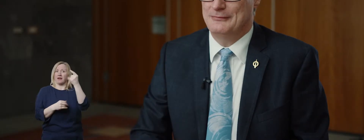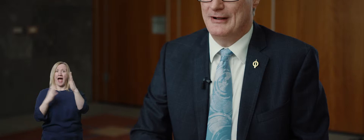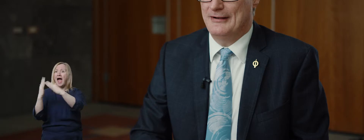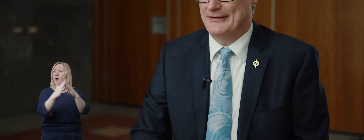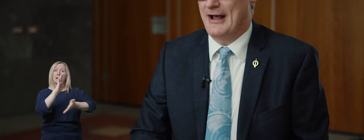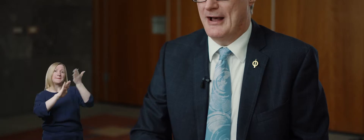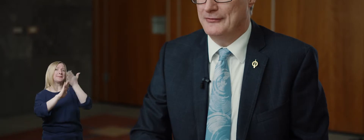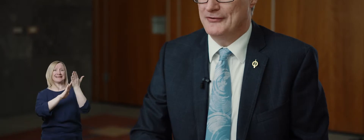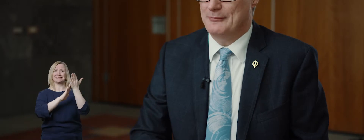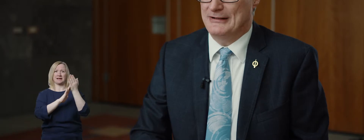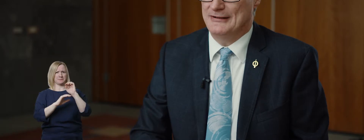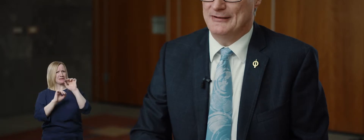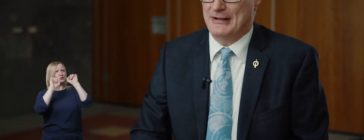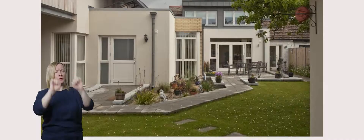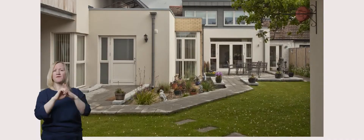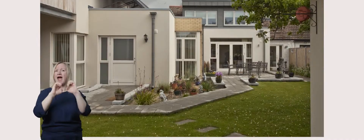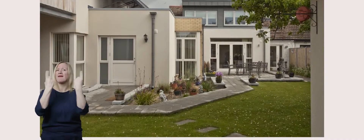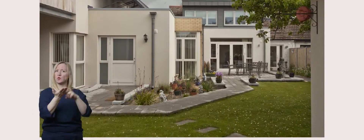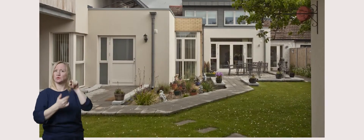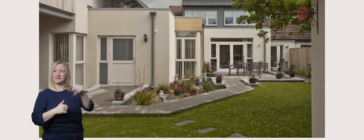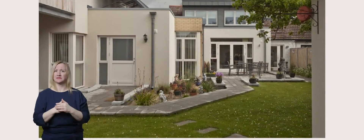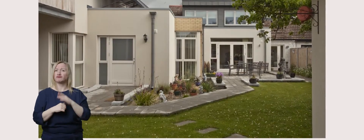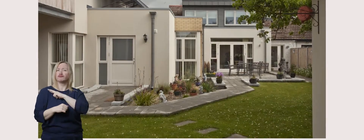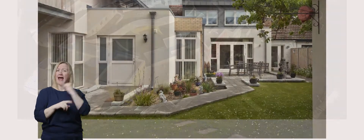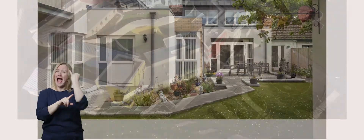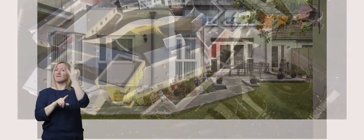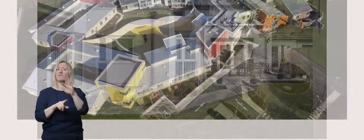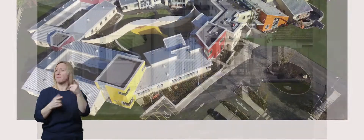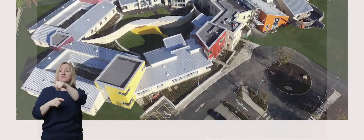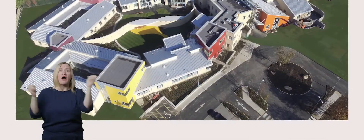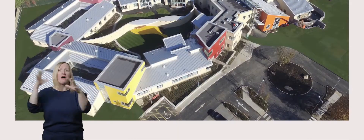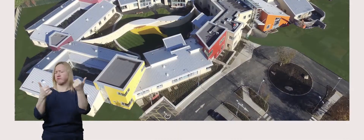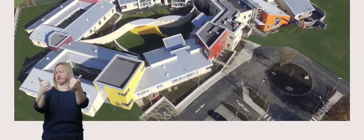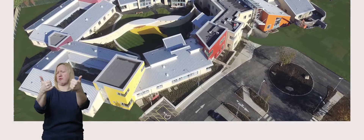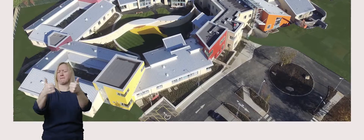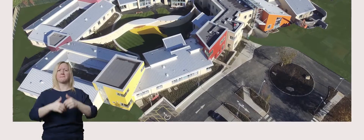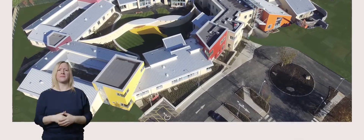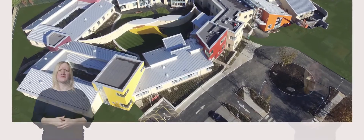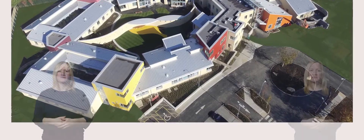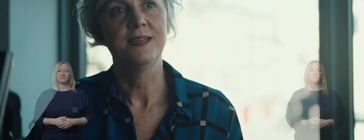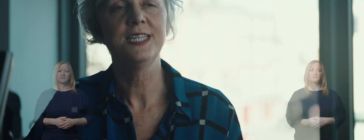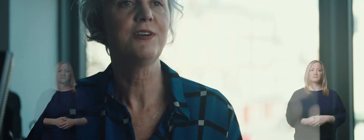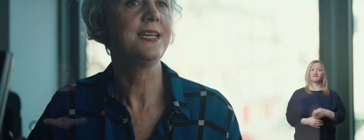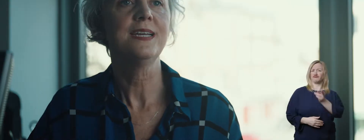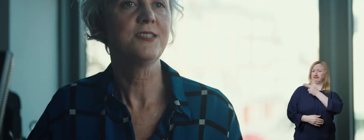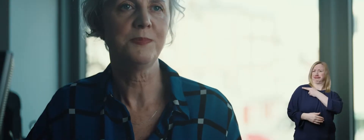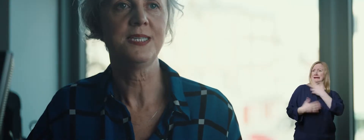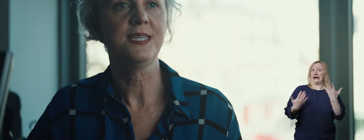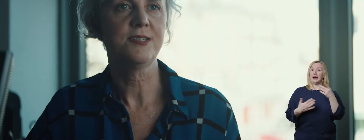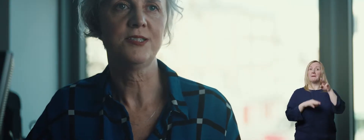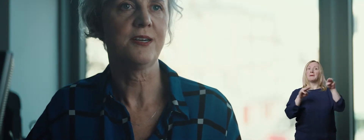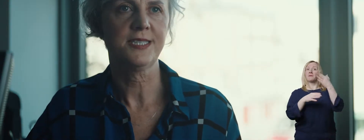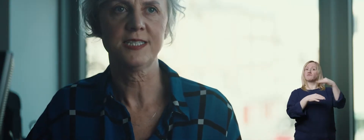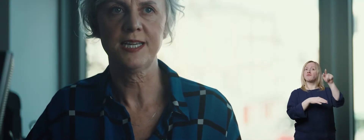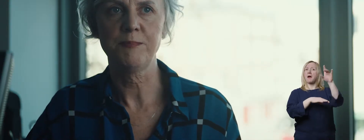you know, say houses or buildings and making them suitable for everybody. I think it is spread out from that. That's been very welcome. Literally, somebody